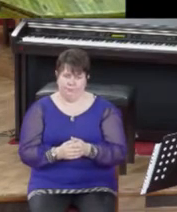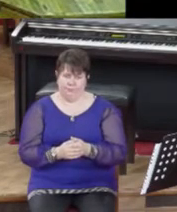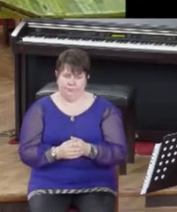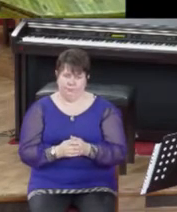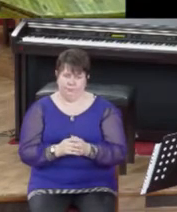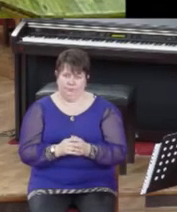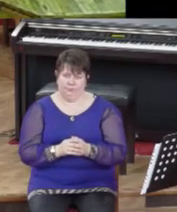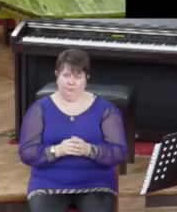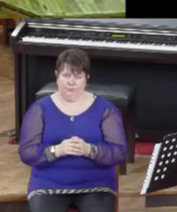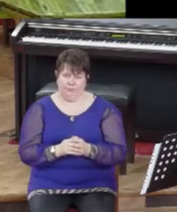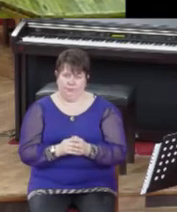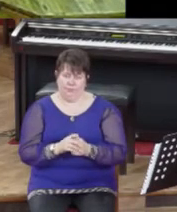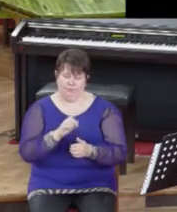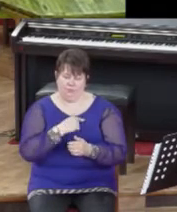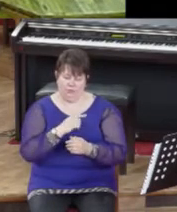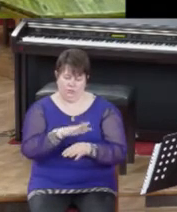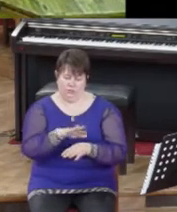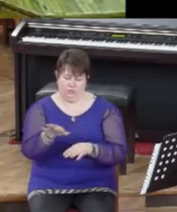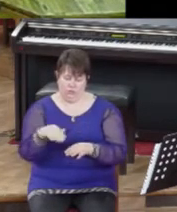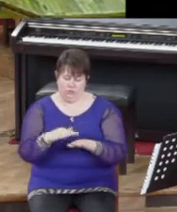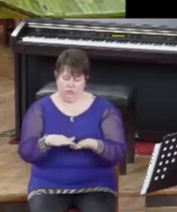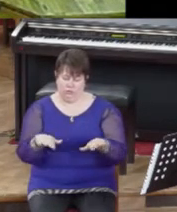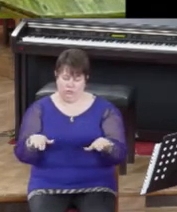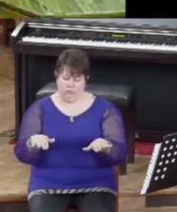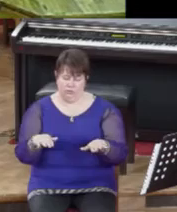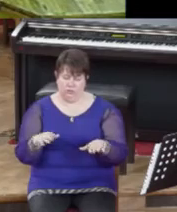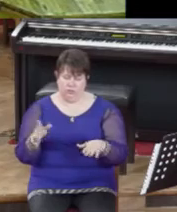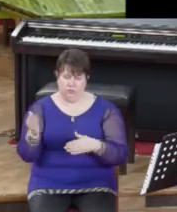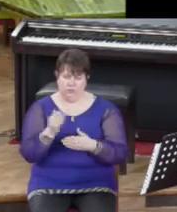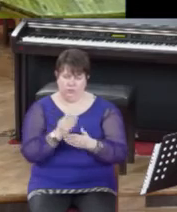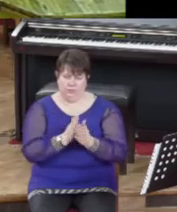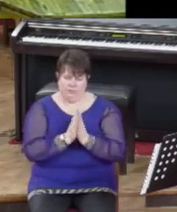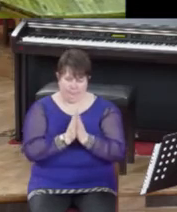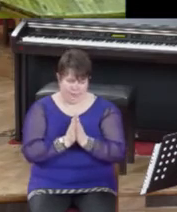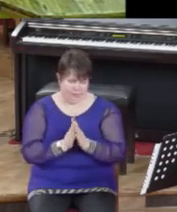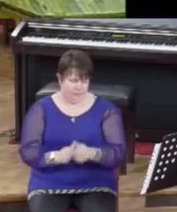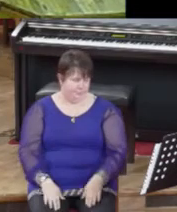godparent these little ones. Let's share in a prayer, shall we?